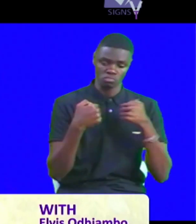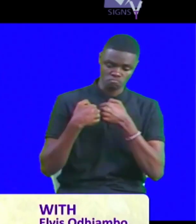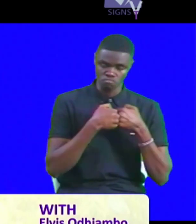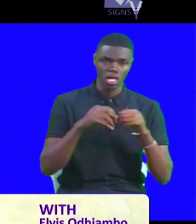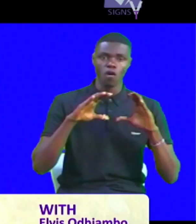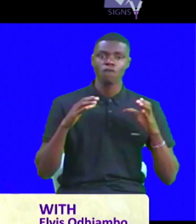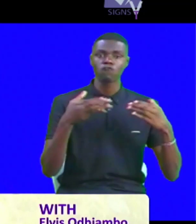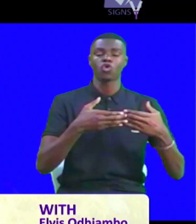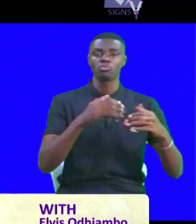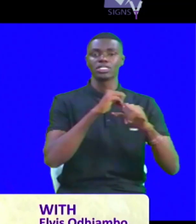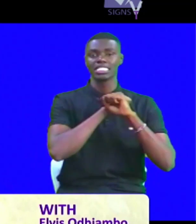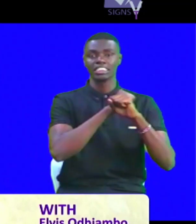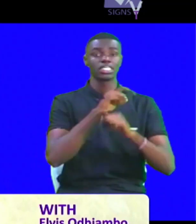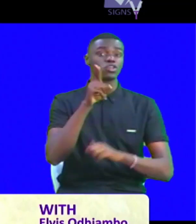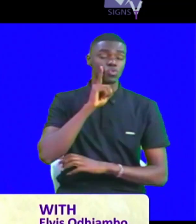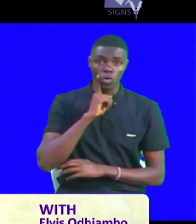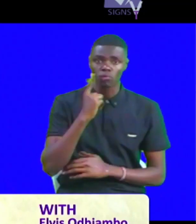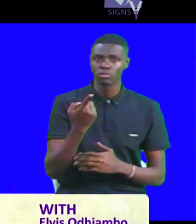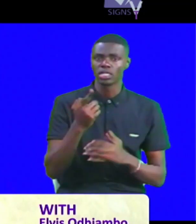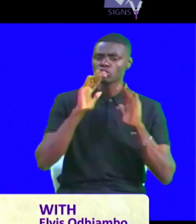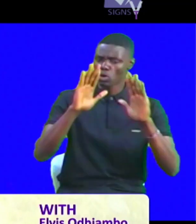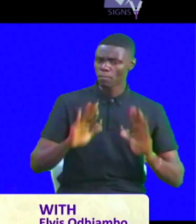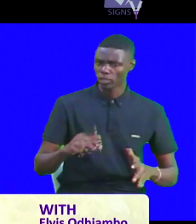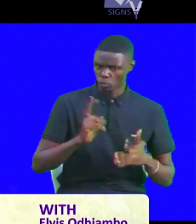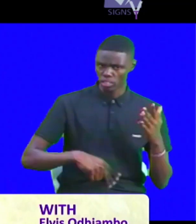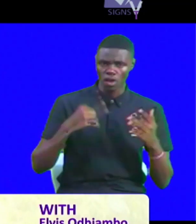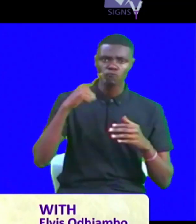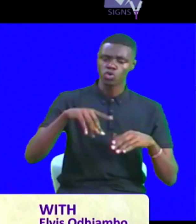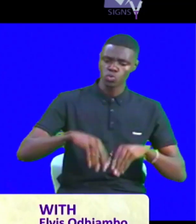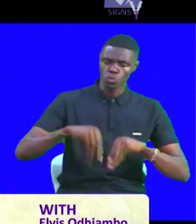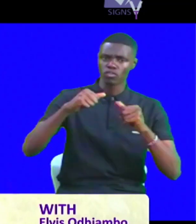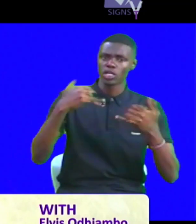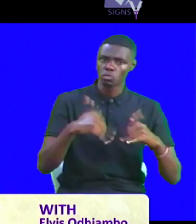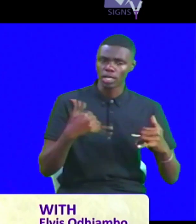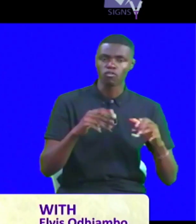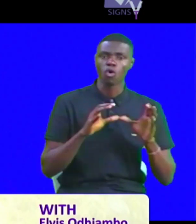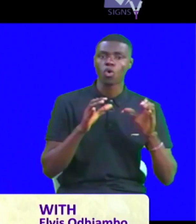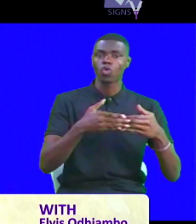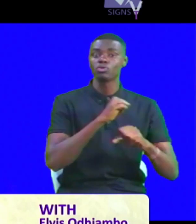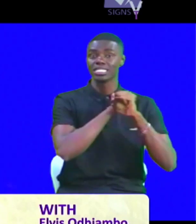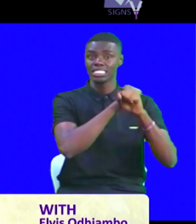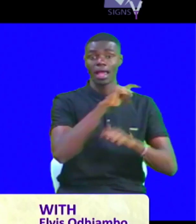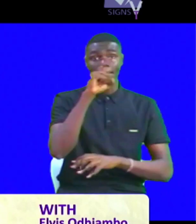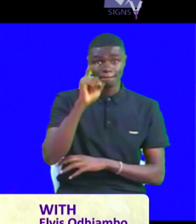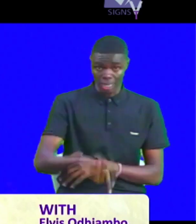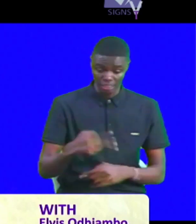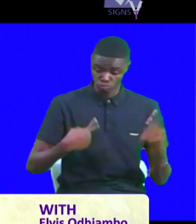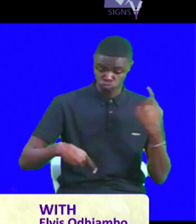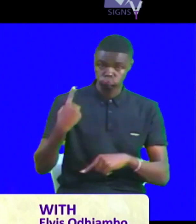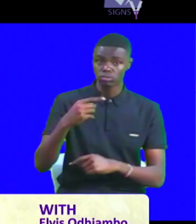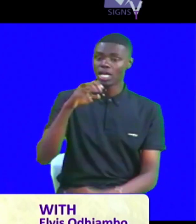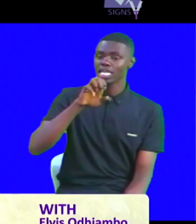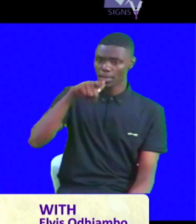City and Arsenal are playing for the Community Shield tomorrow. Essentially, for you to qualify, for you to play for the Community Shield,